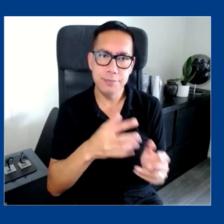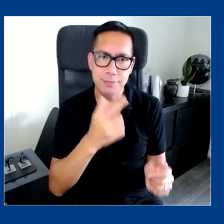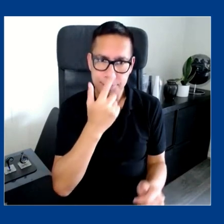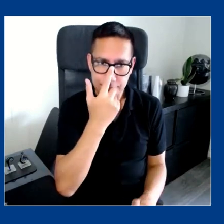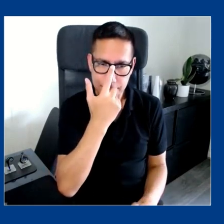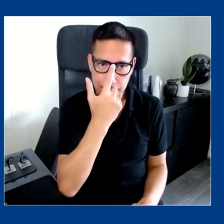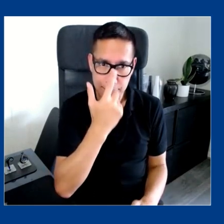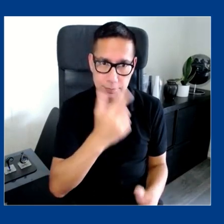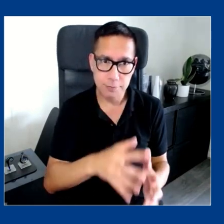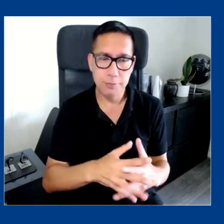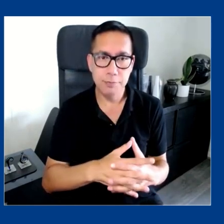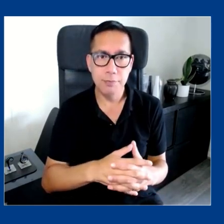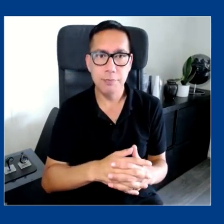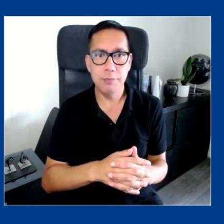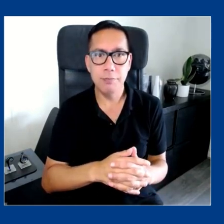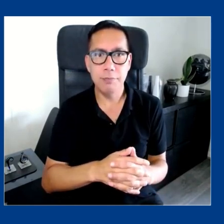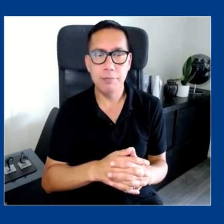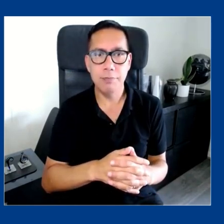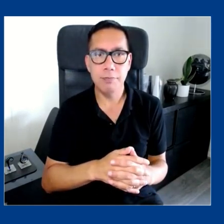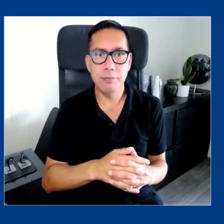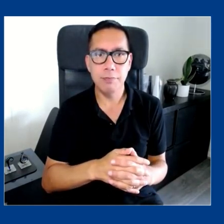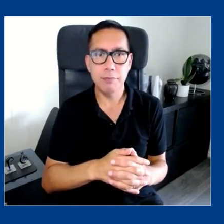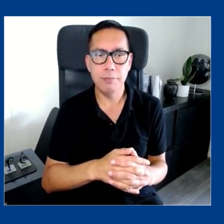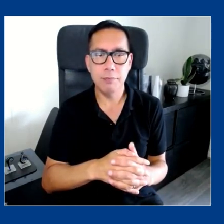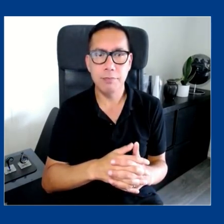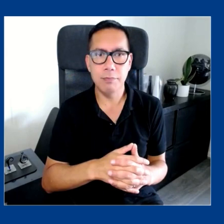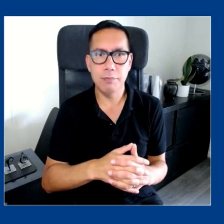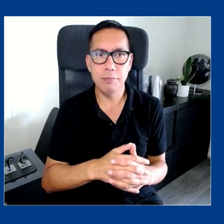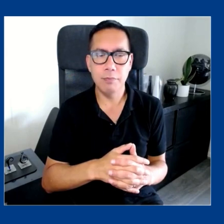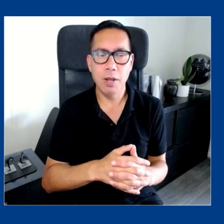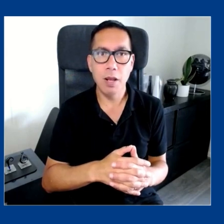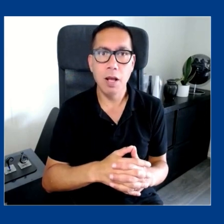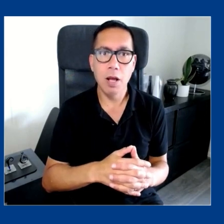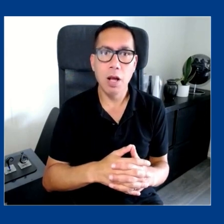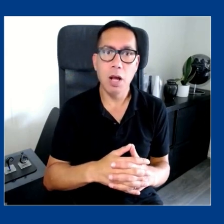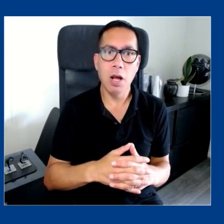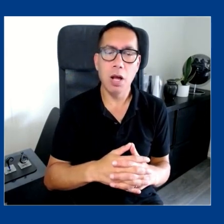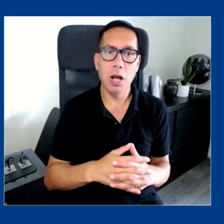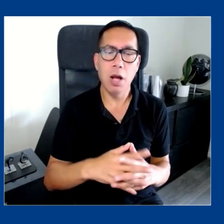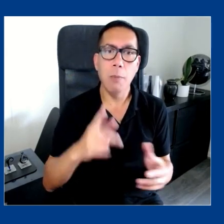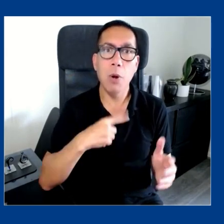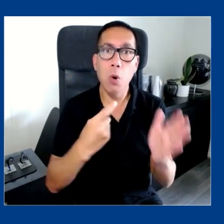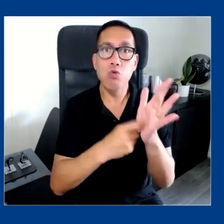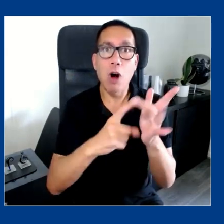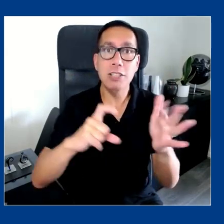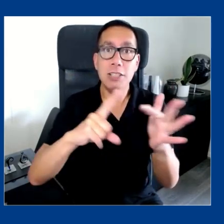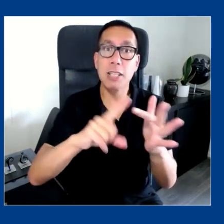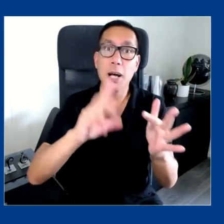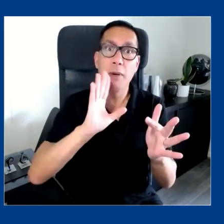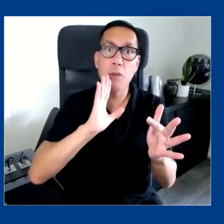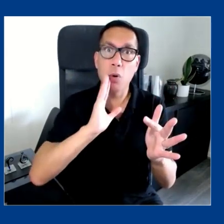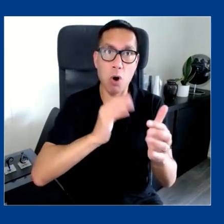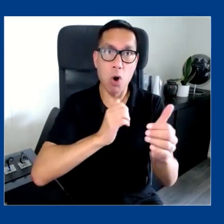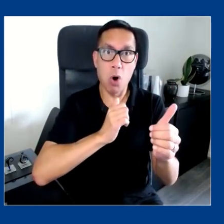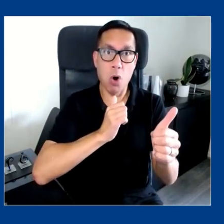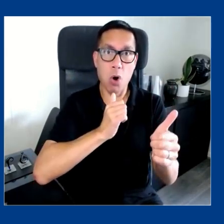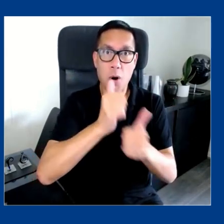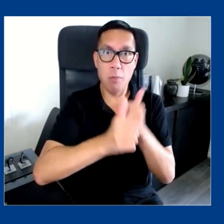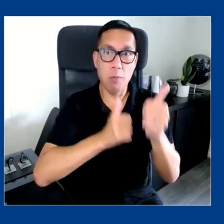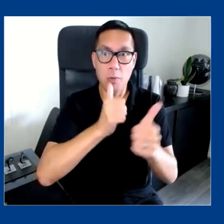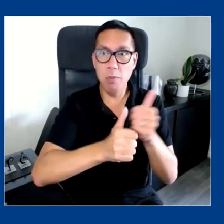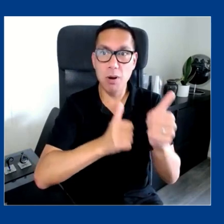Monoculture rice is introduced as the main staple, but before rice was not the main staple. We have corns and fry and other